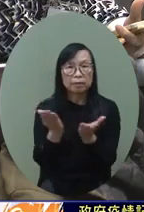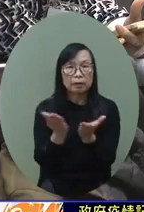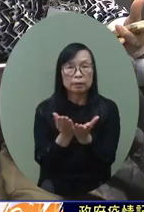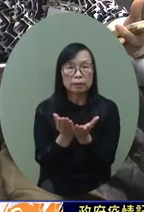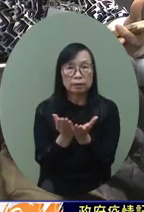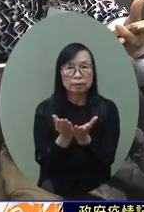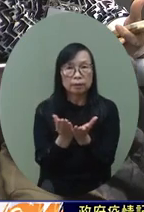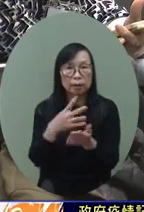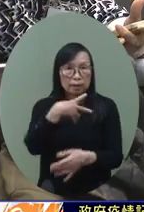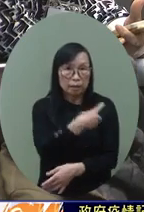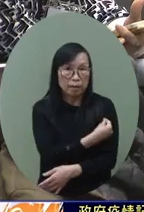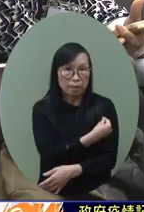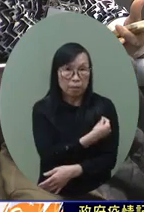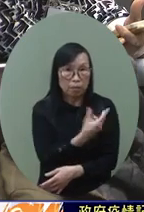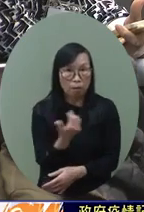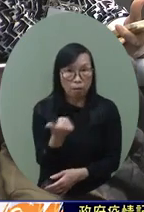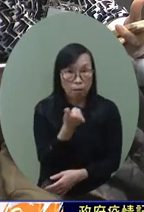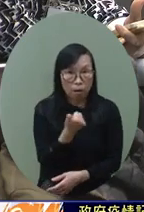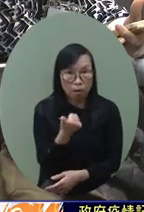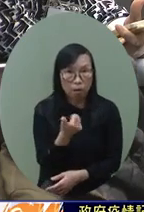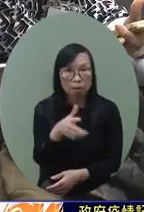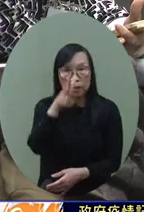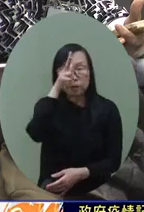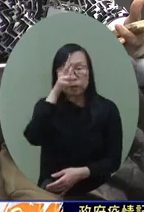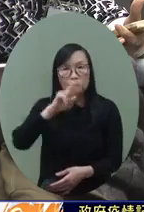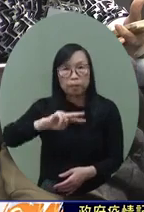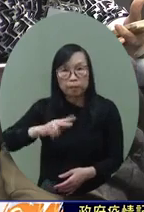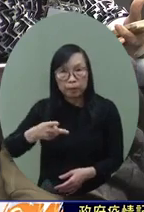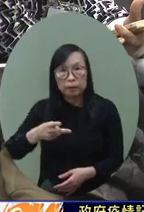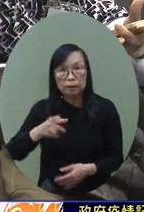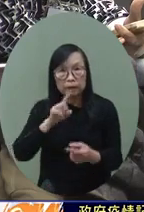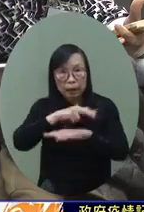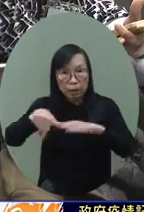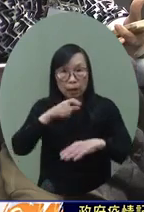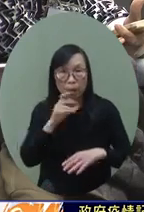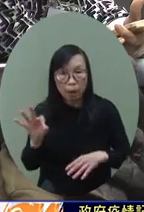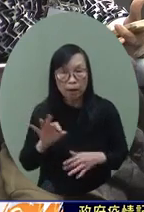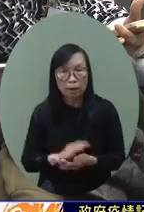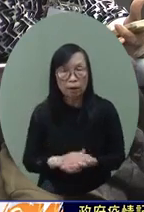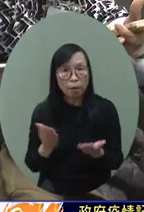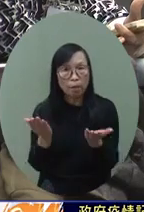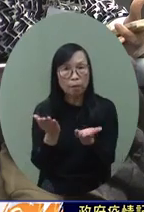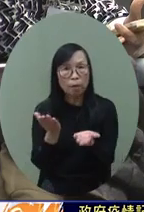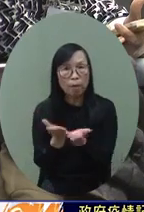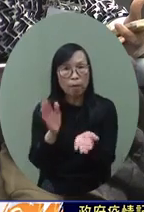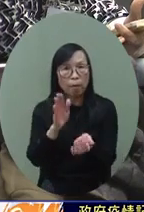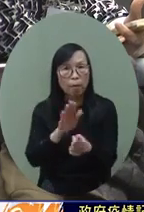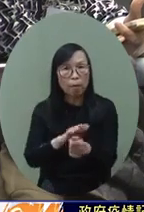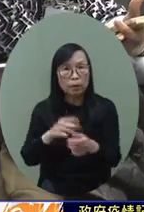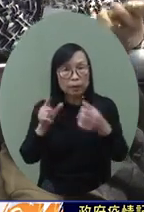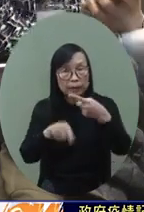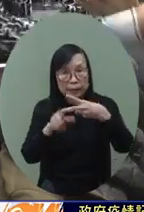backup plan to ensure that its timetable to roll out vaccination by February would not be derailed by that? For